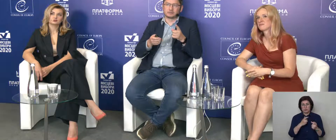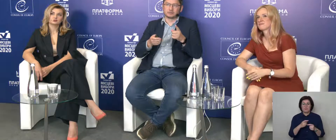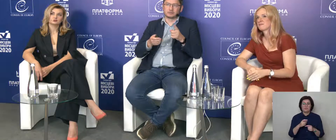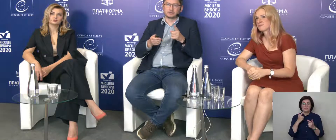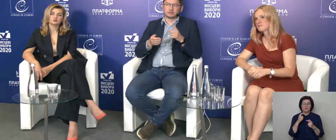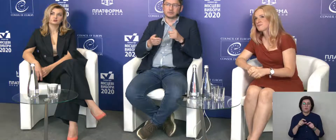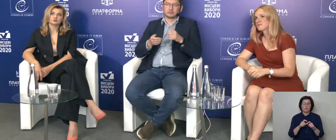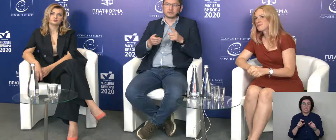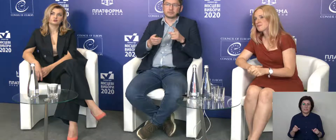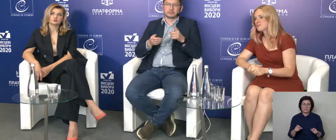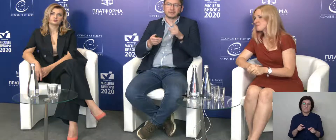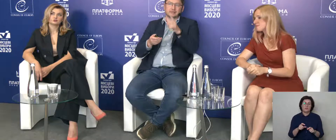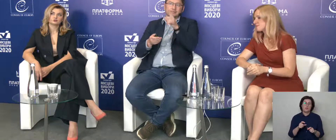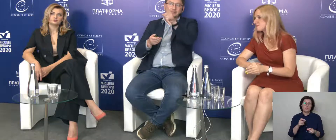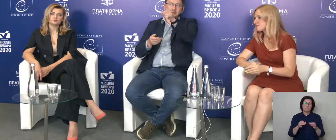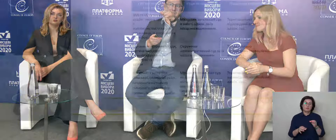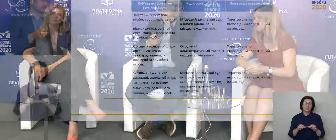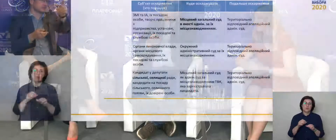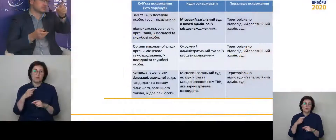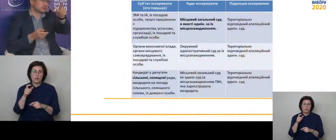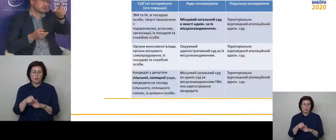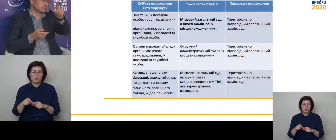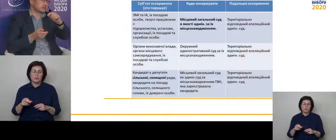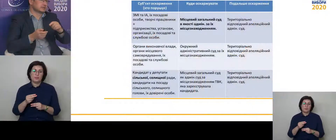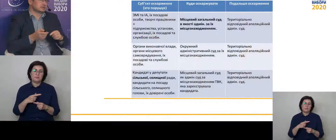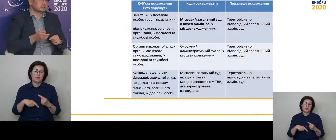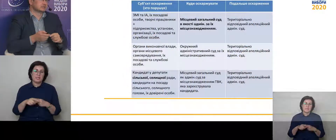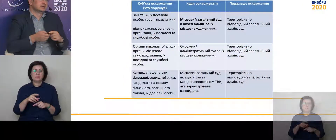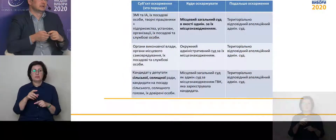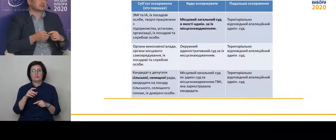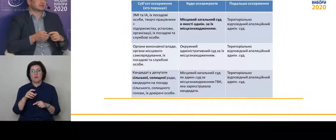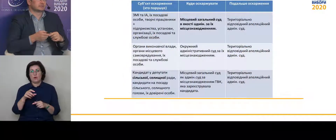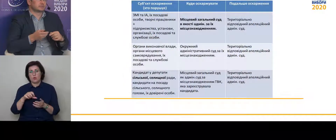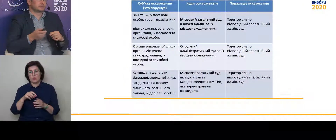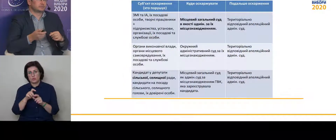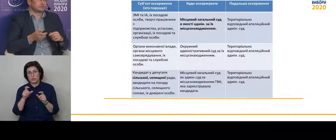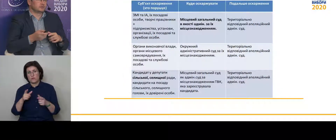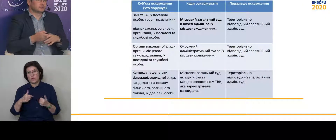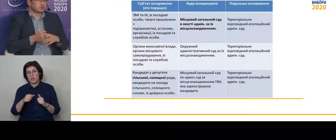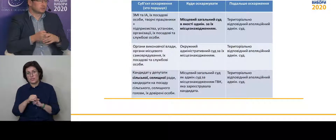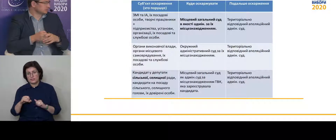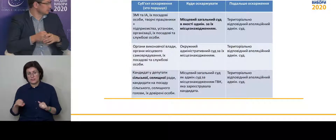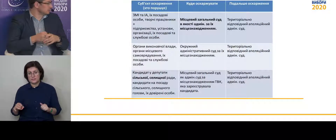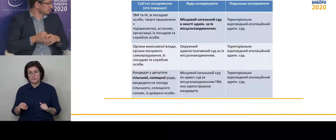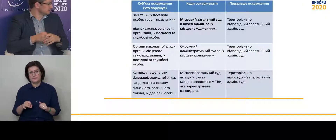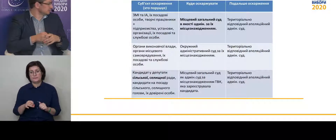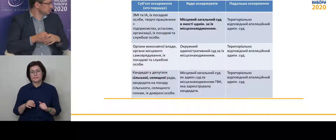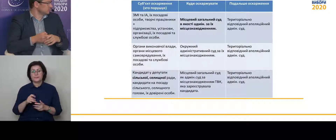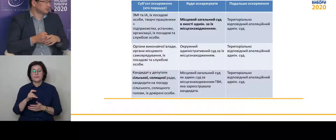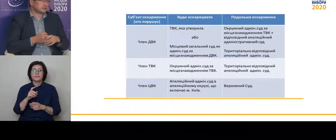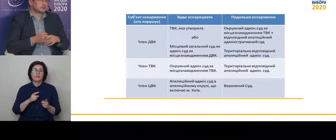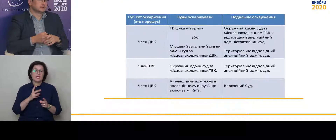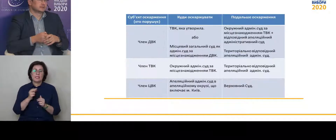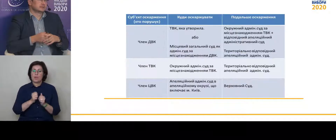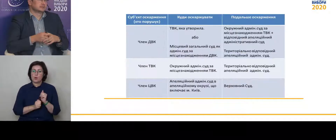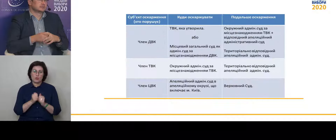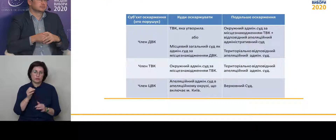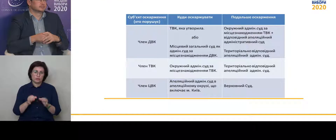the trial courts, they should also deal with the situations related to the media, to